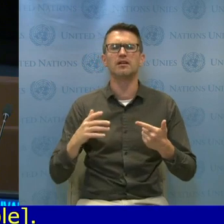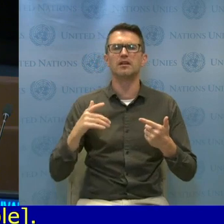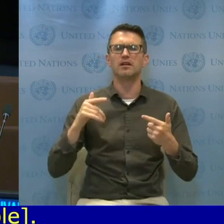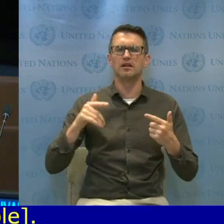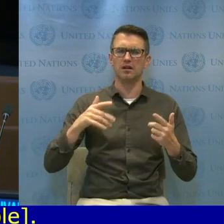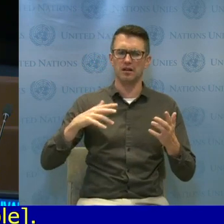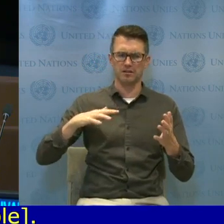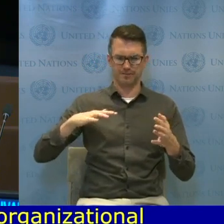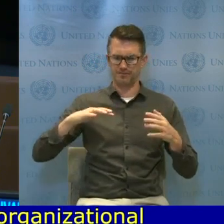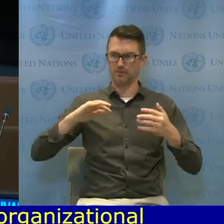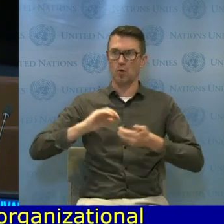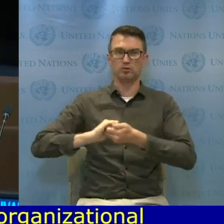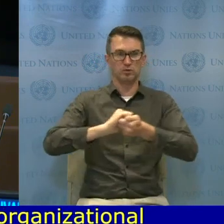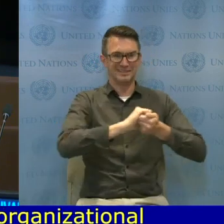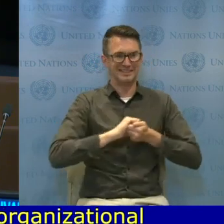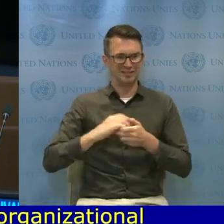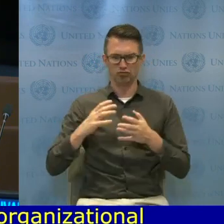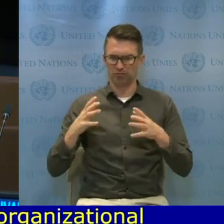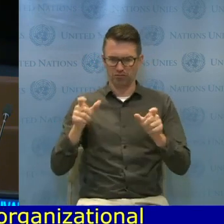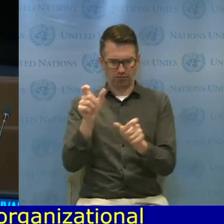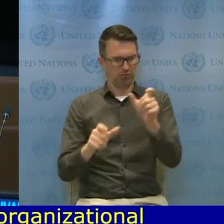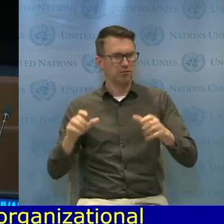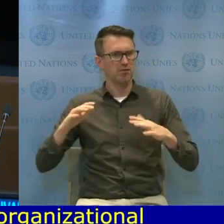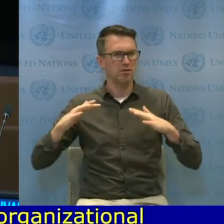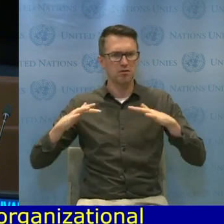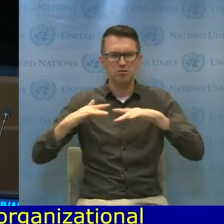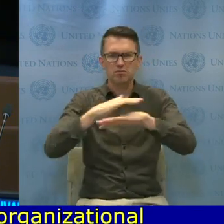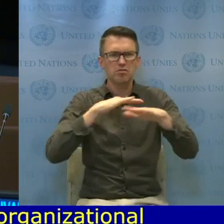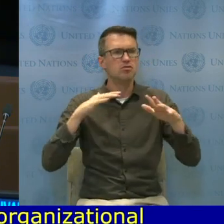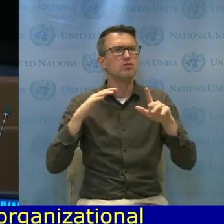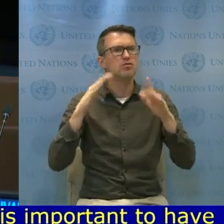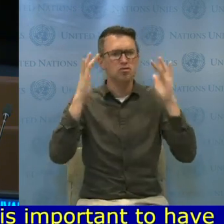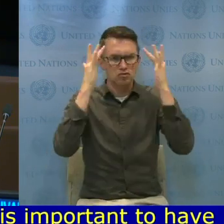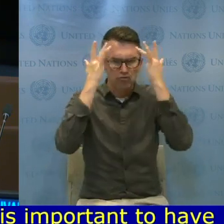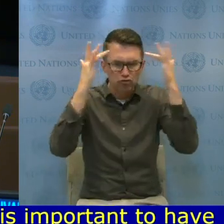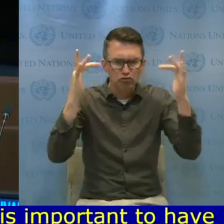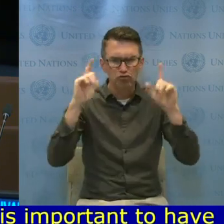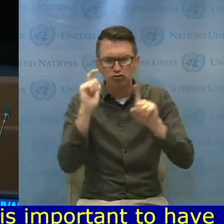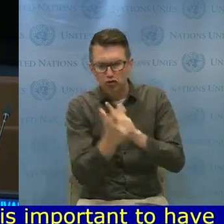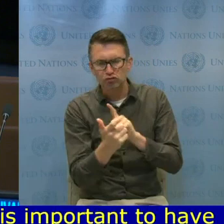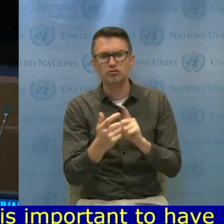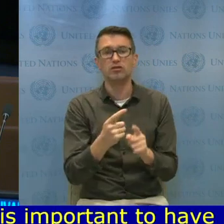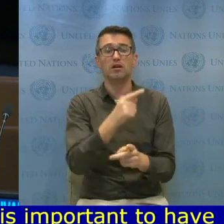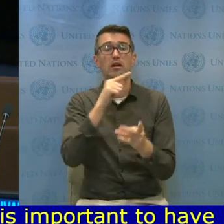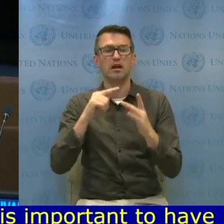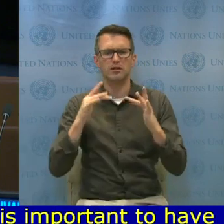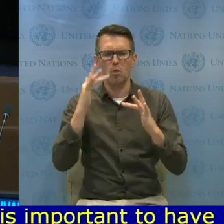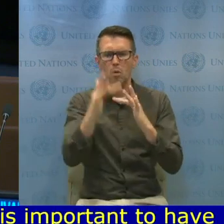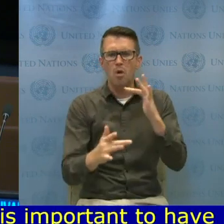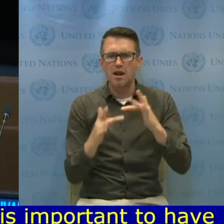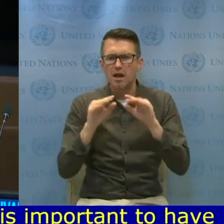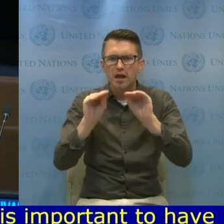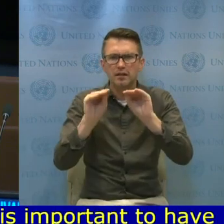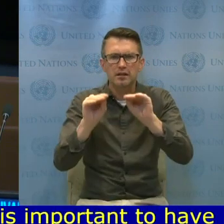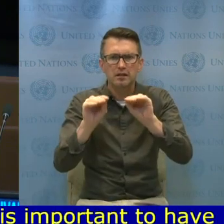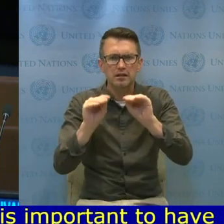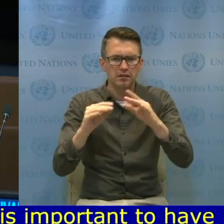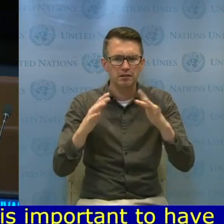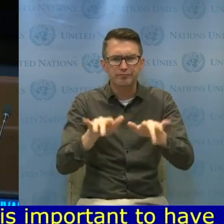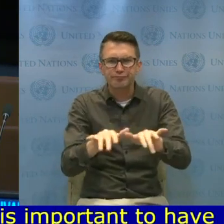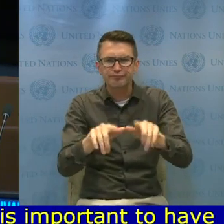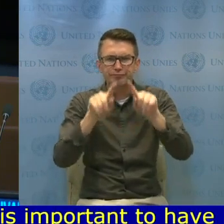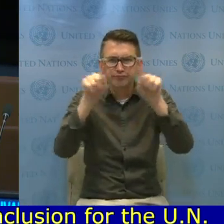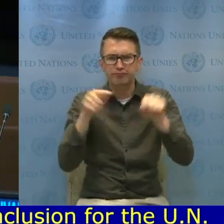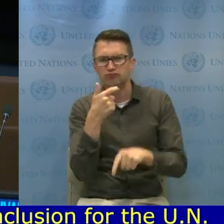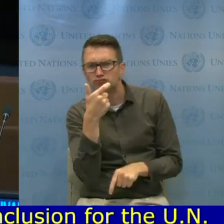UN staff at pre-employment or pre-entry level, as done by some of the agencies in the case of gender,